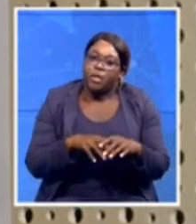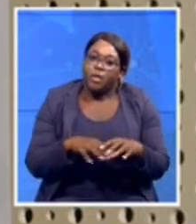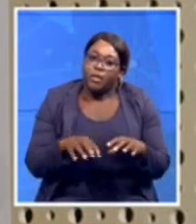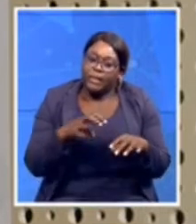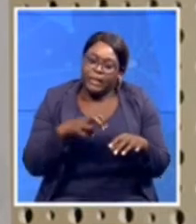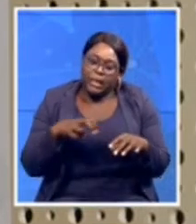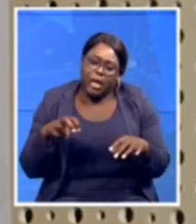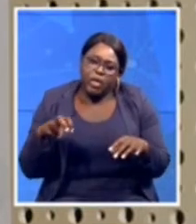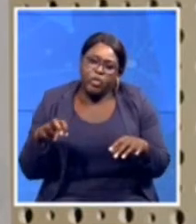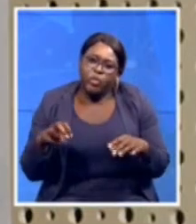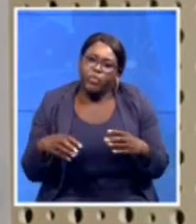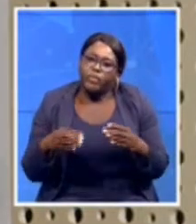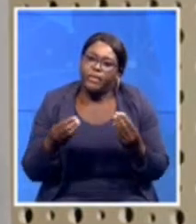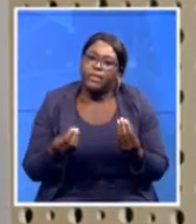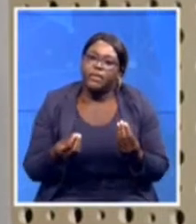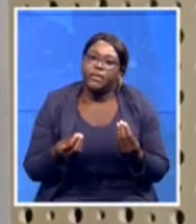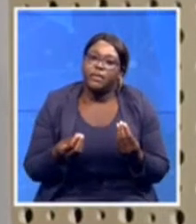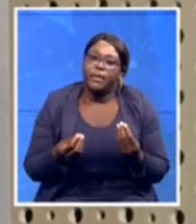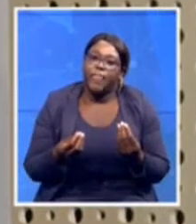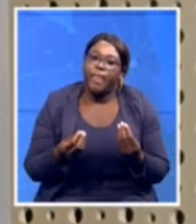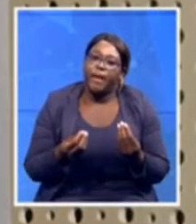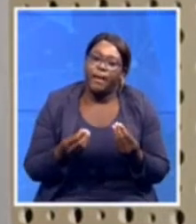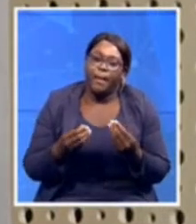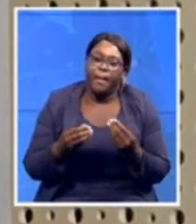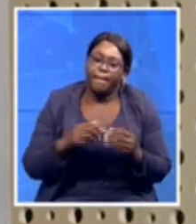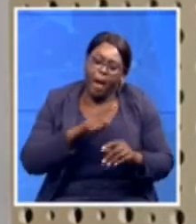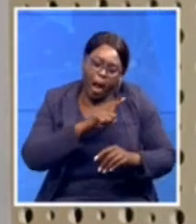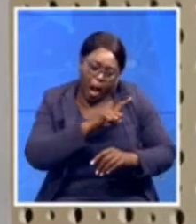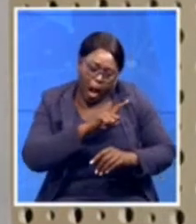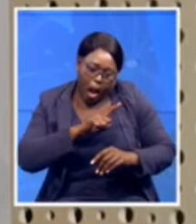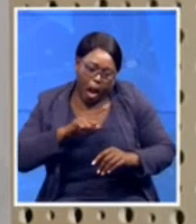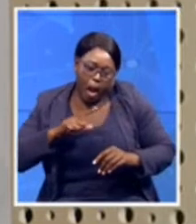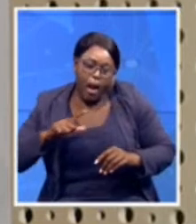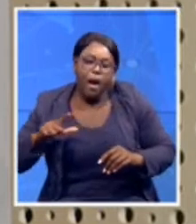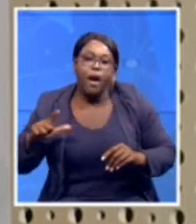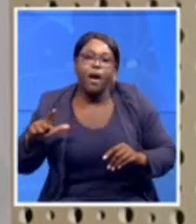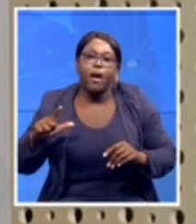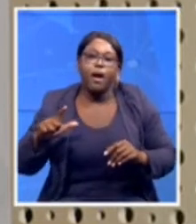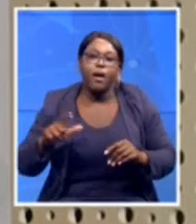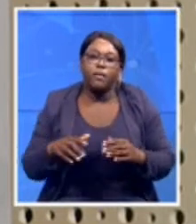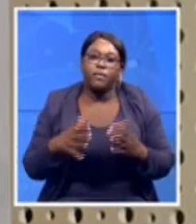long one. From the days of being a censorship body to a body